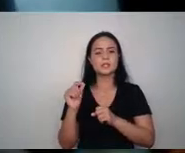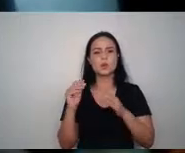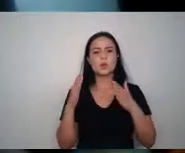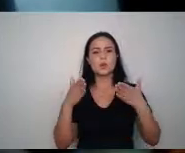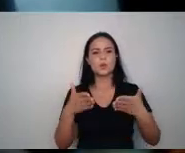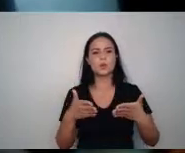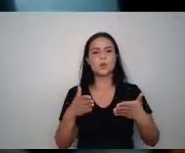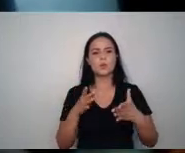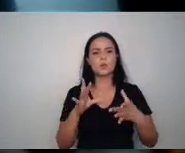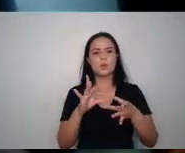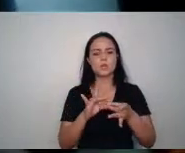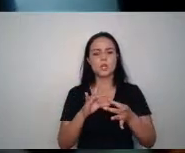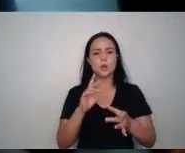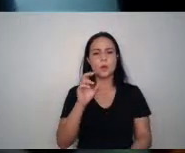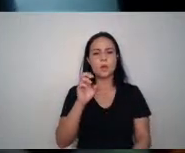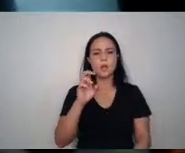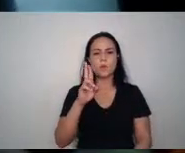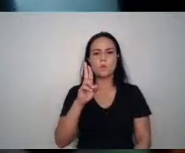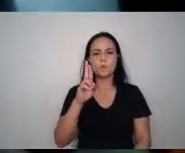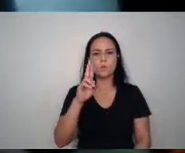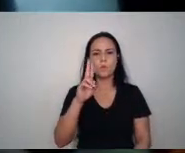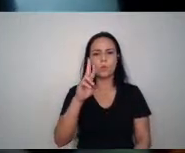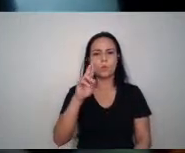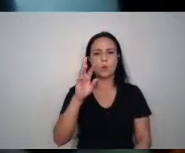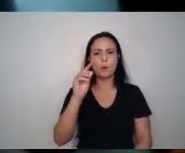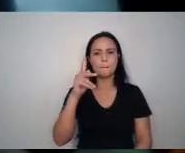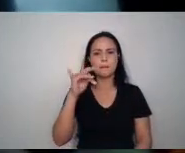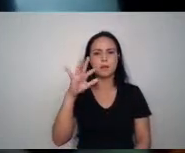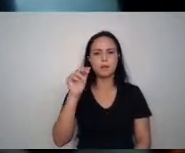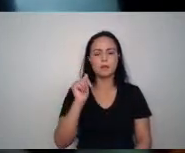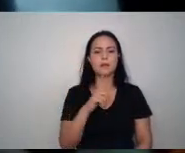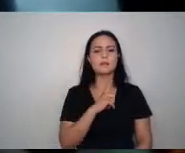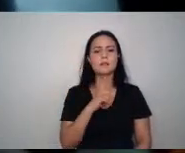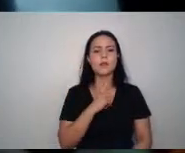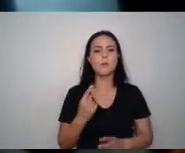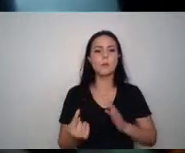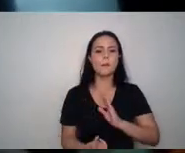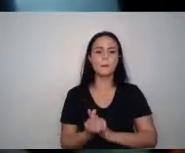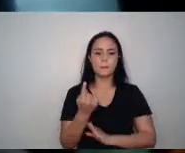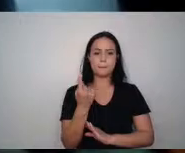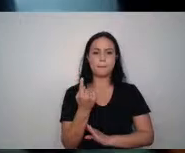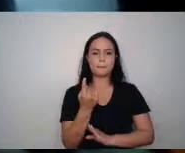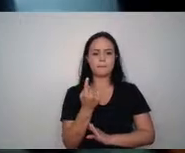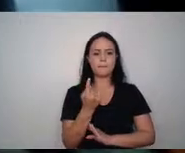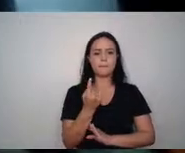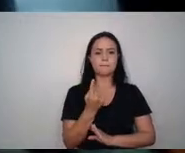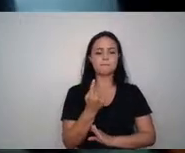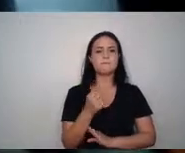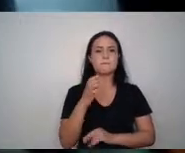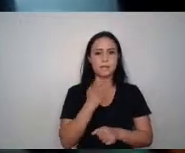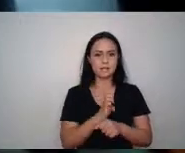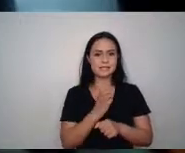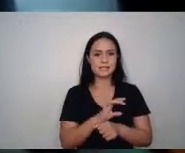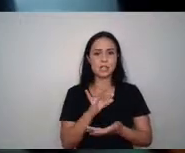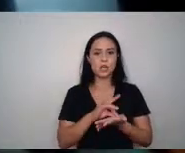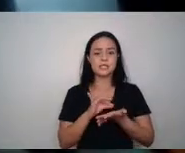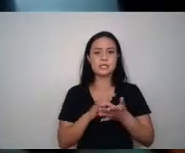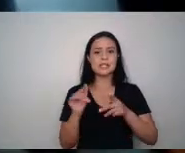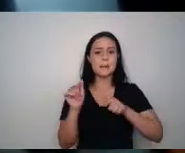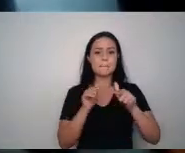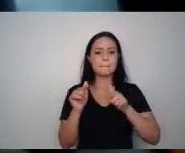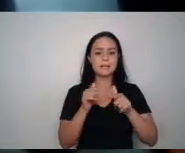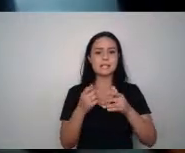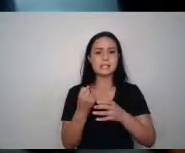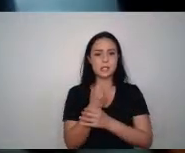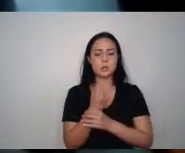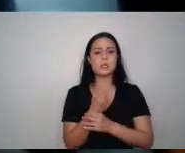another directive that will be issued by the European Union Parliament that mentions this.